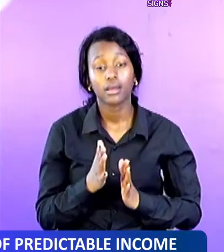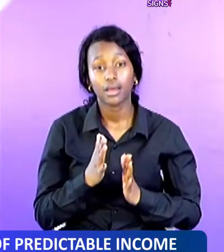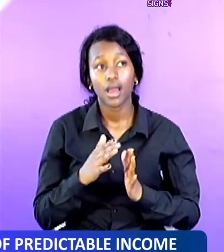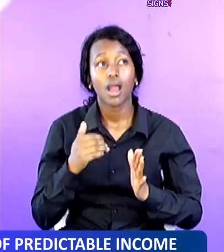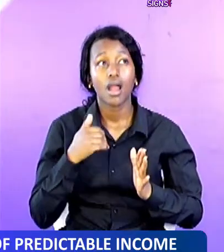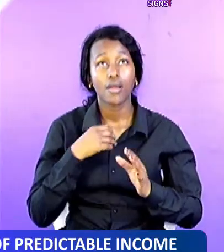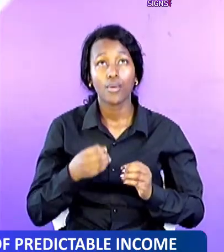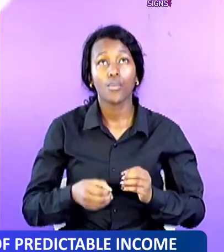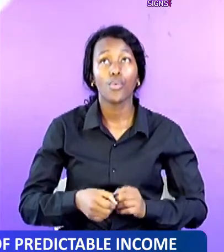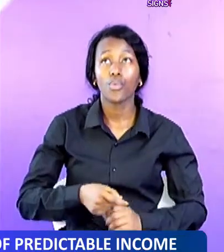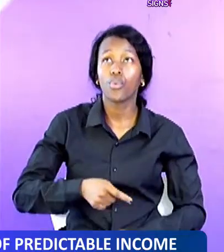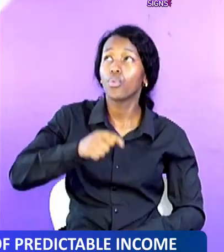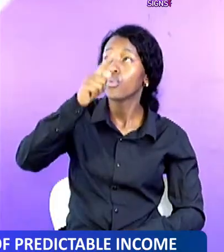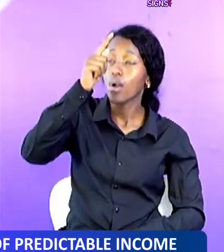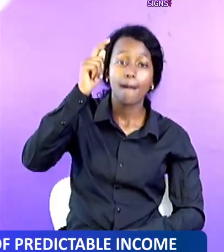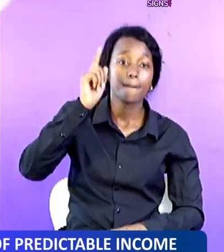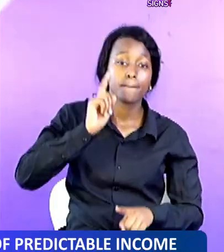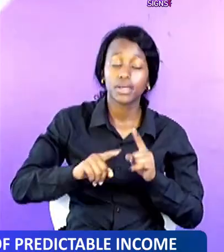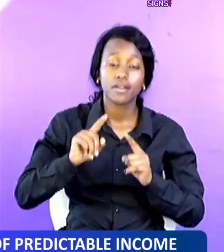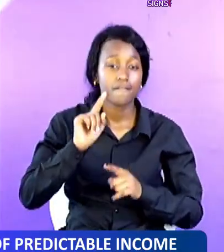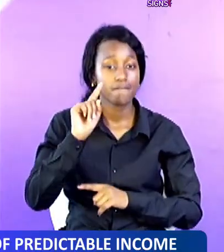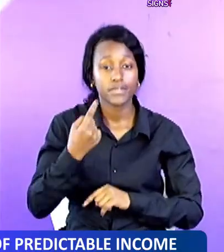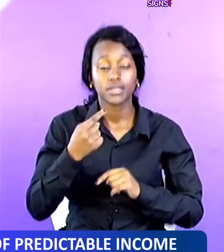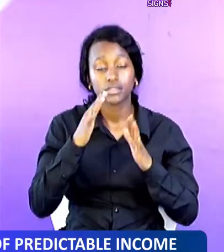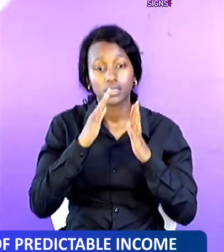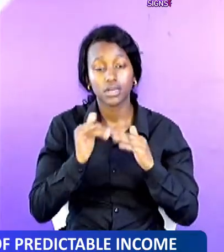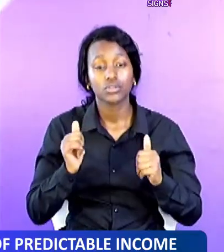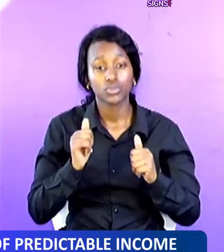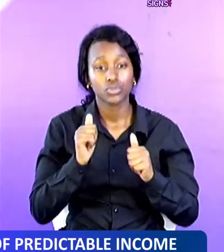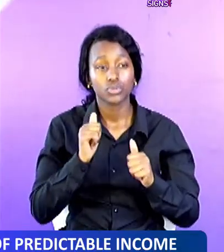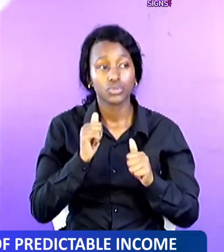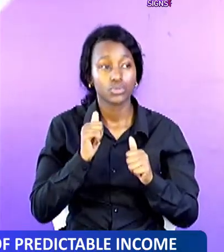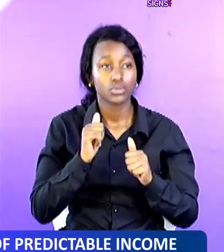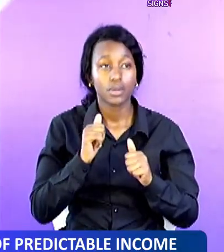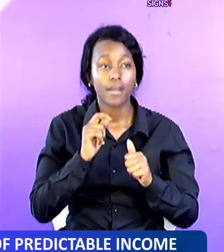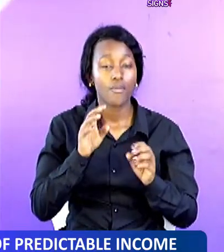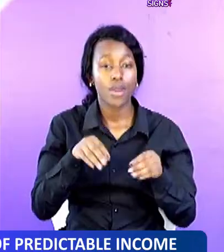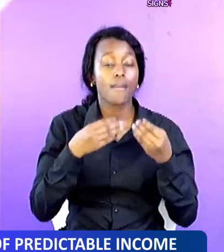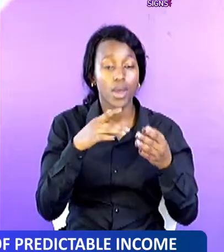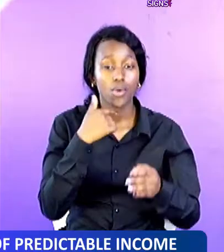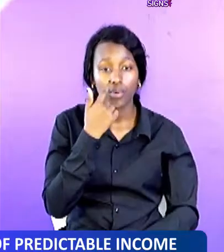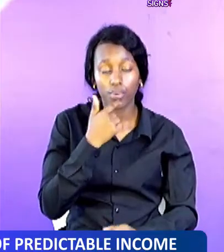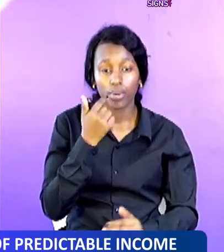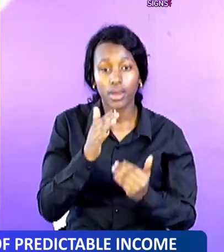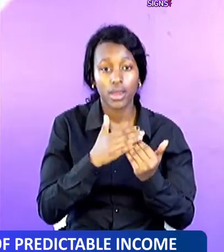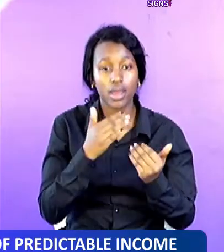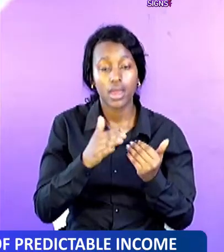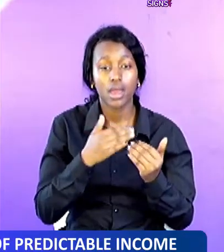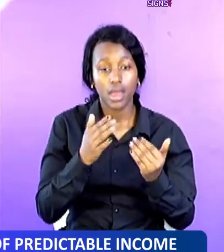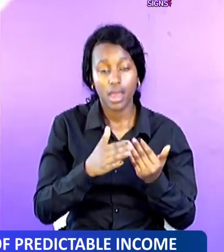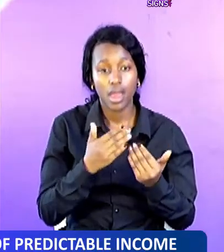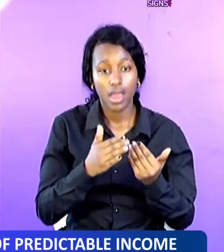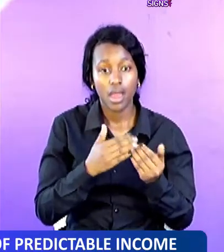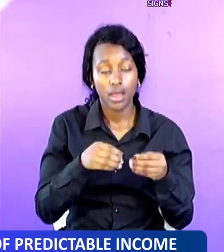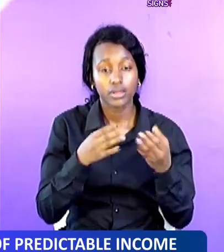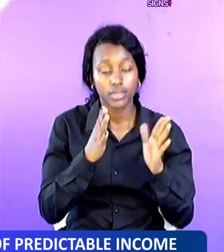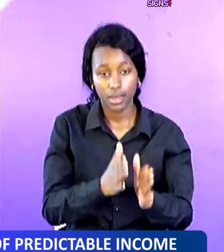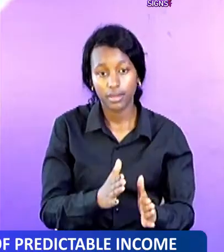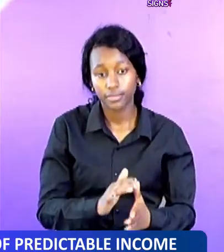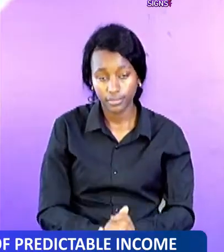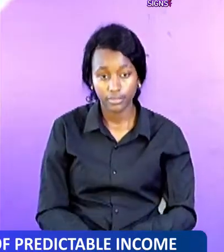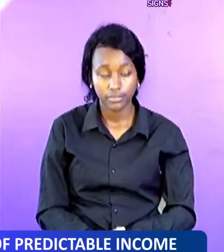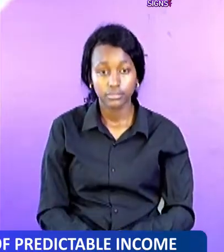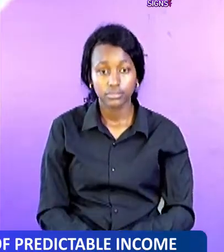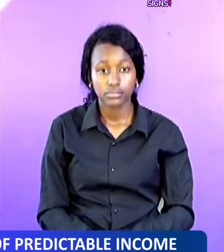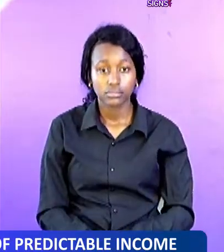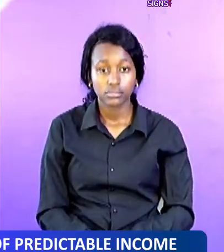the first tenant, or rather the first occupant of the first house down there is usually the caretaker, because mtu anaweza toroka usiku. He can